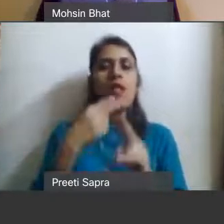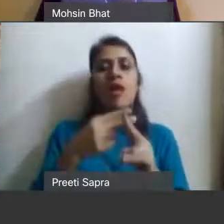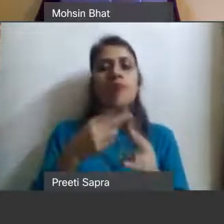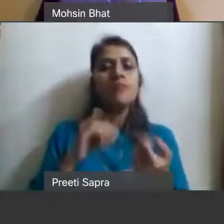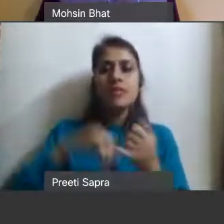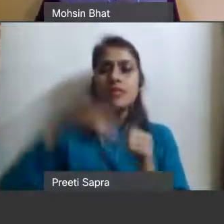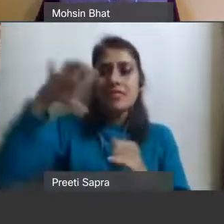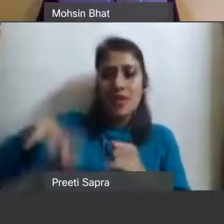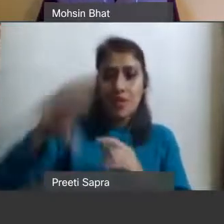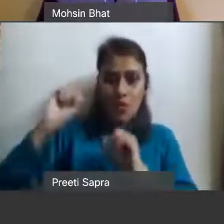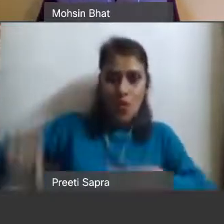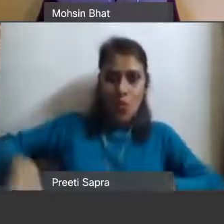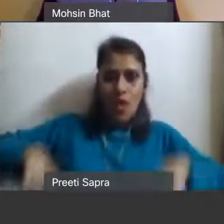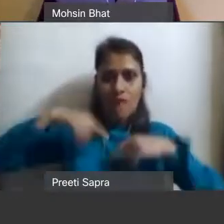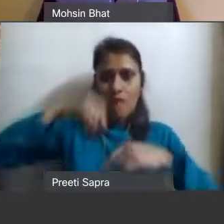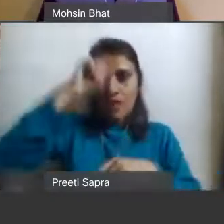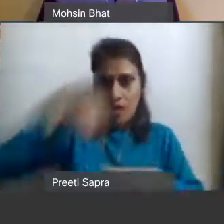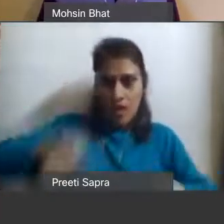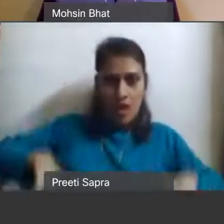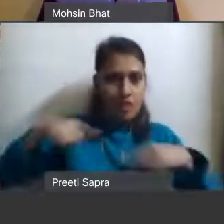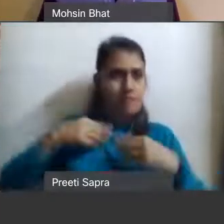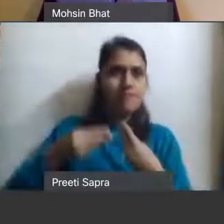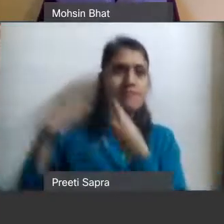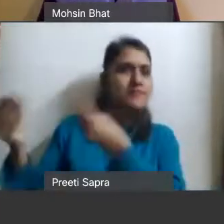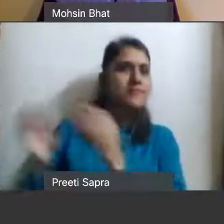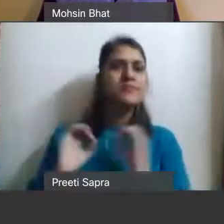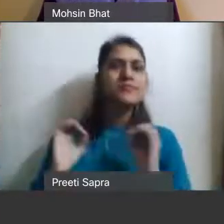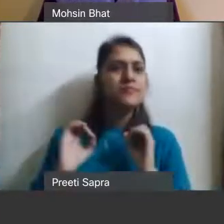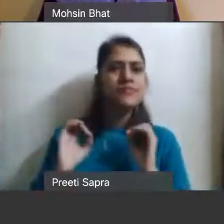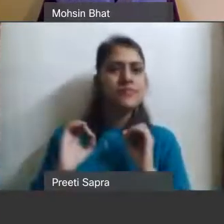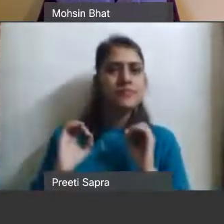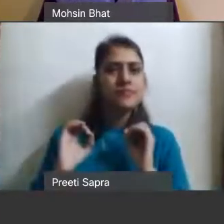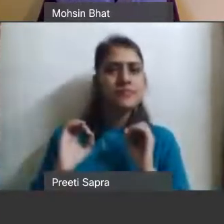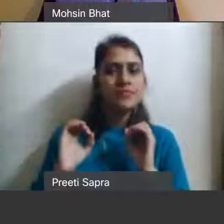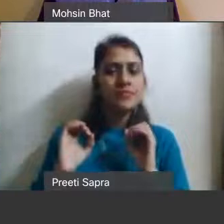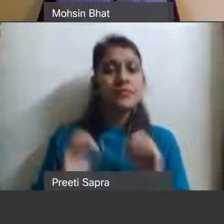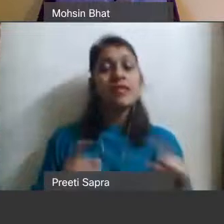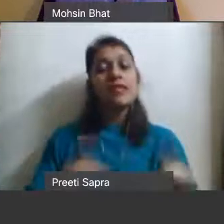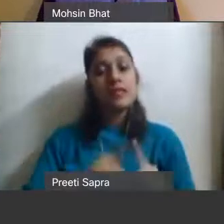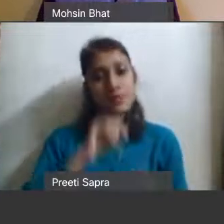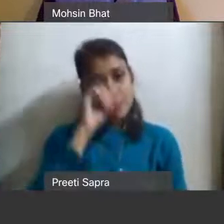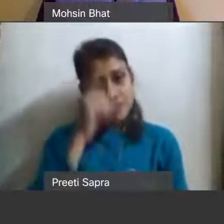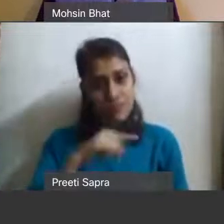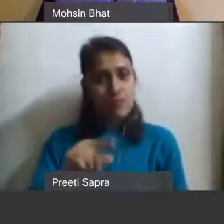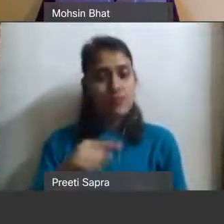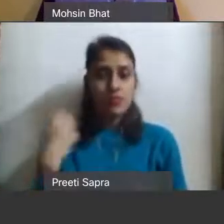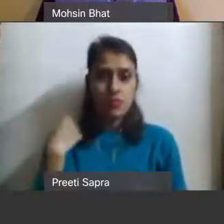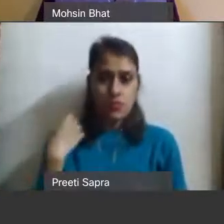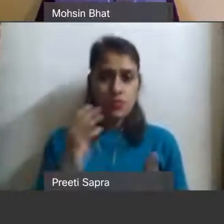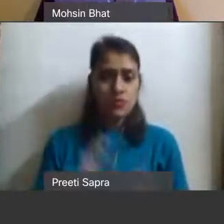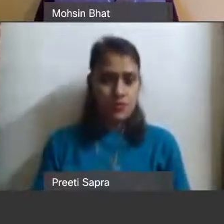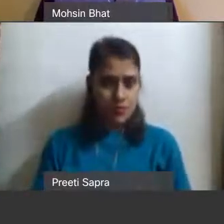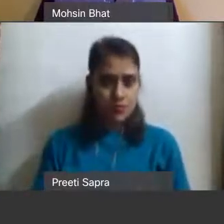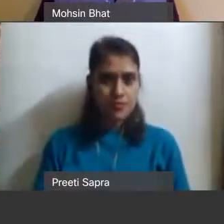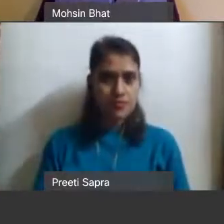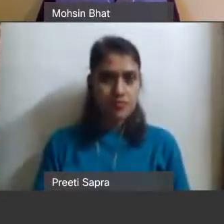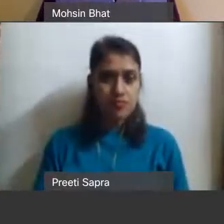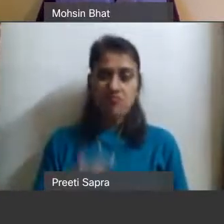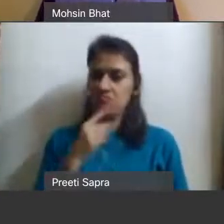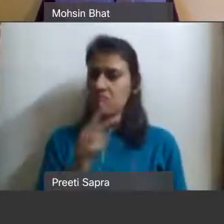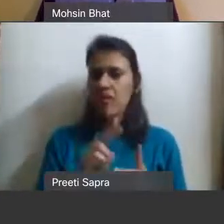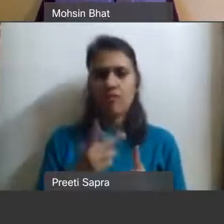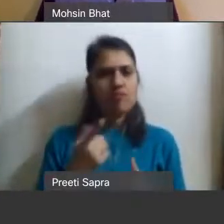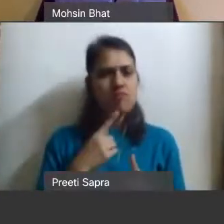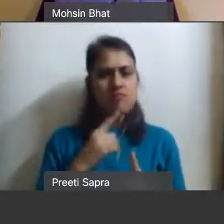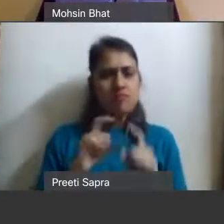this is an obvious problem for the question of citizenship in India, apart from the fact that it is a clear violation of